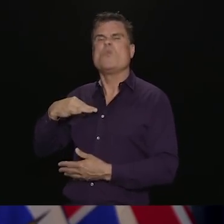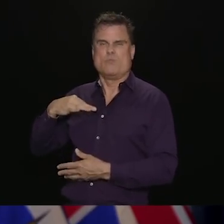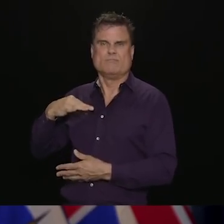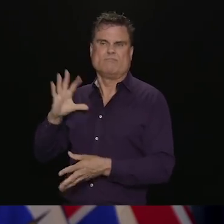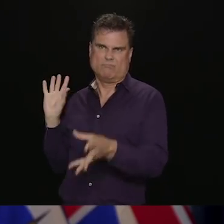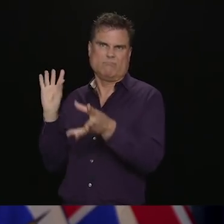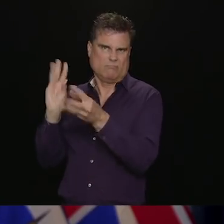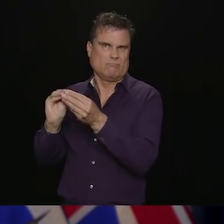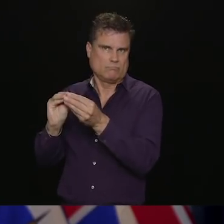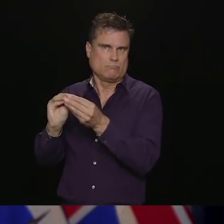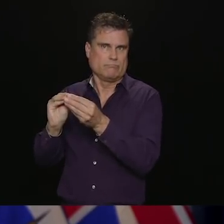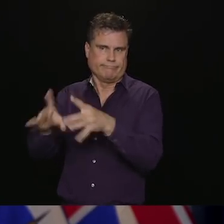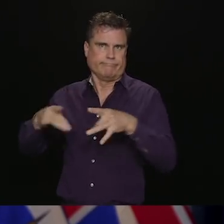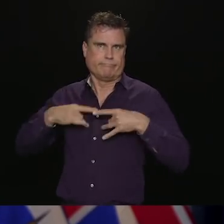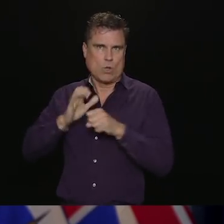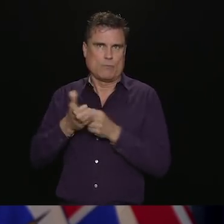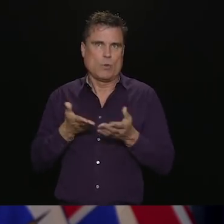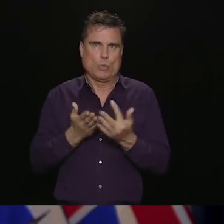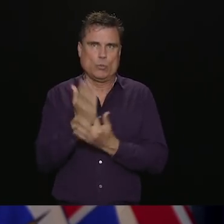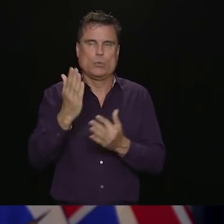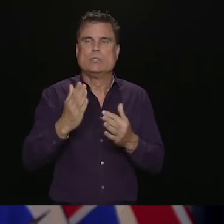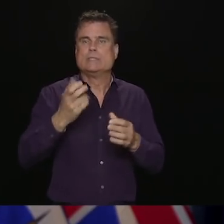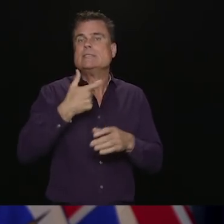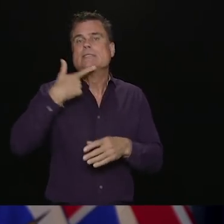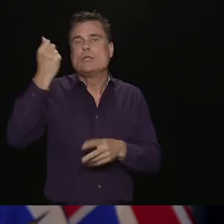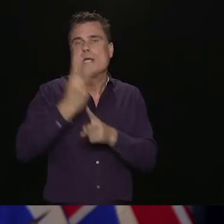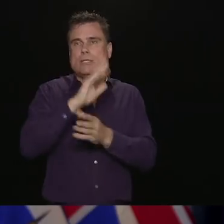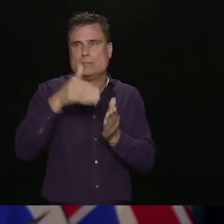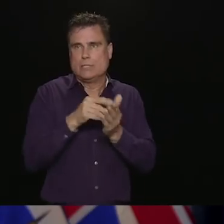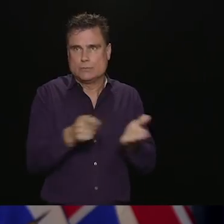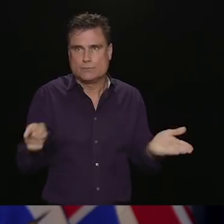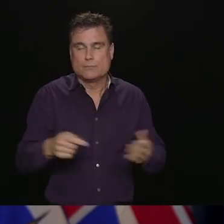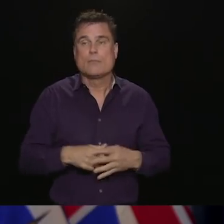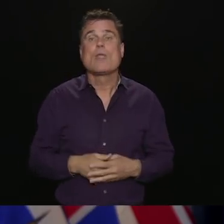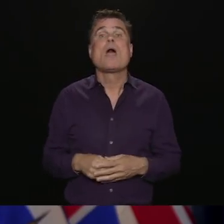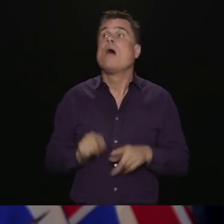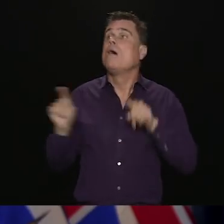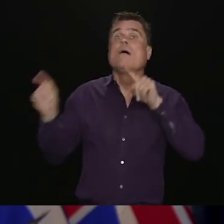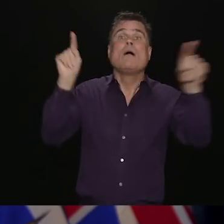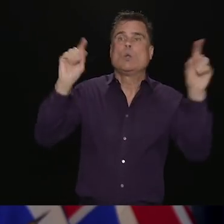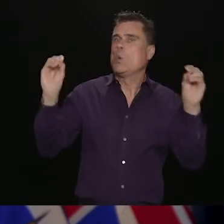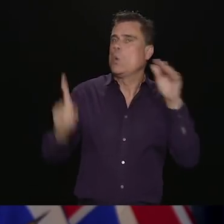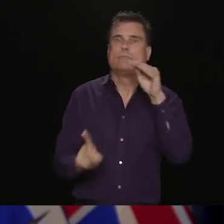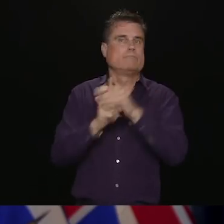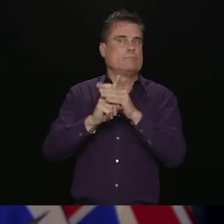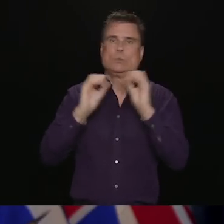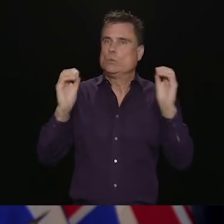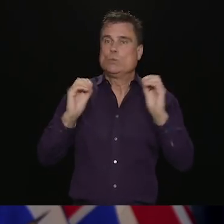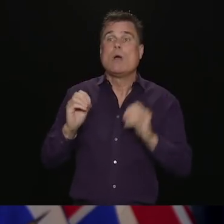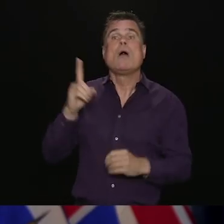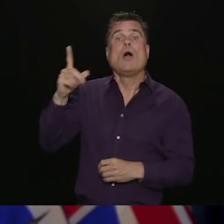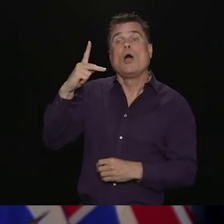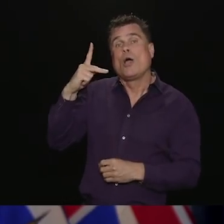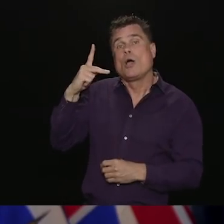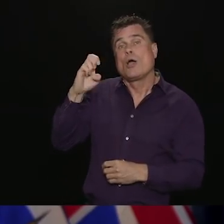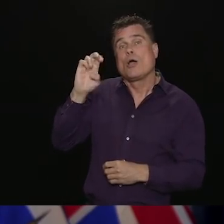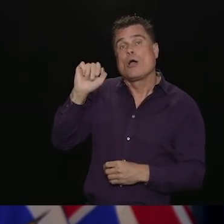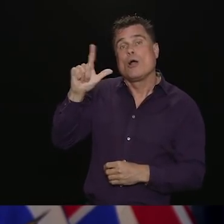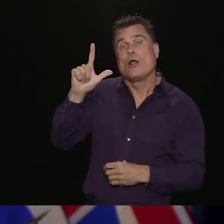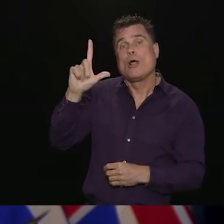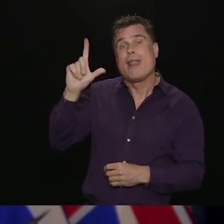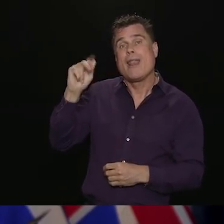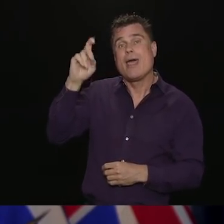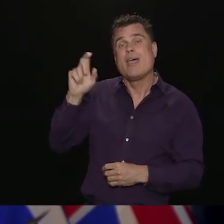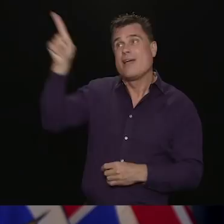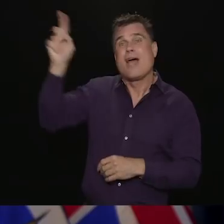outbreaks either, and the Curl Lake outbreak in Alberta has been officially declared over. We were